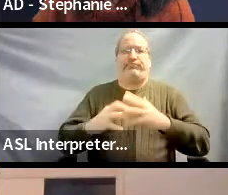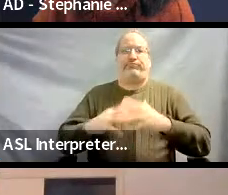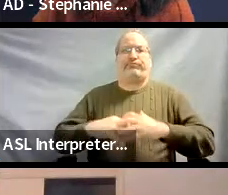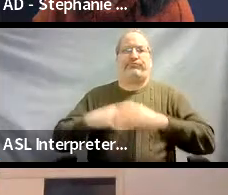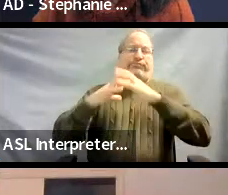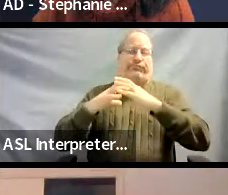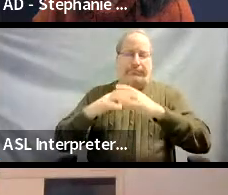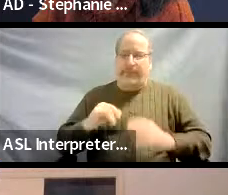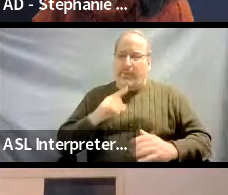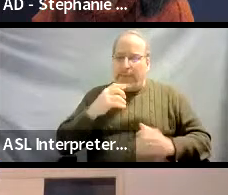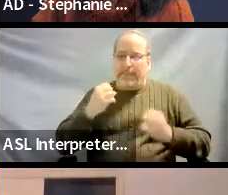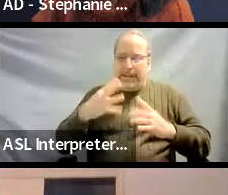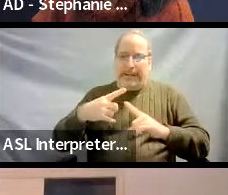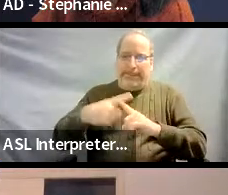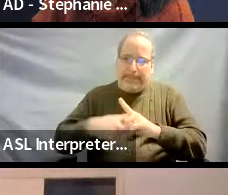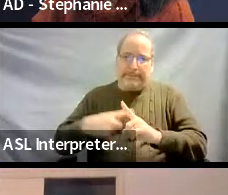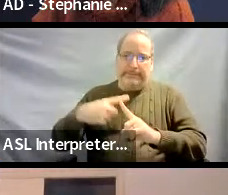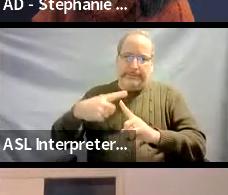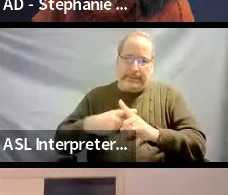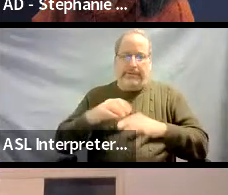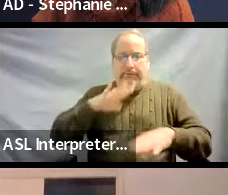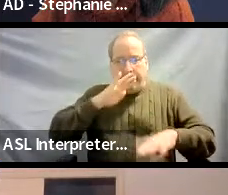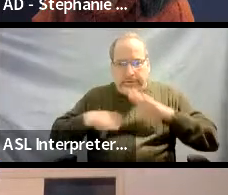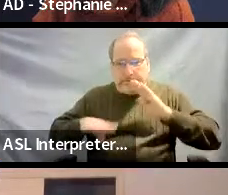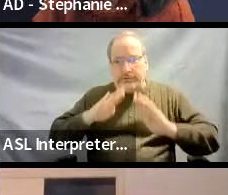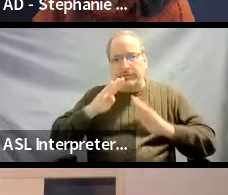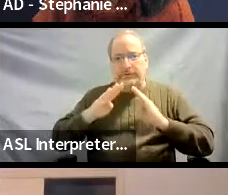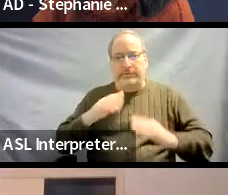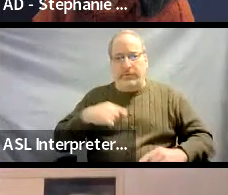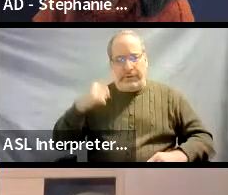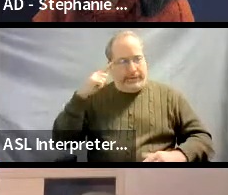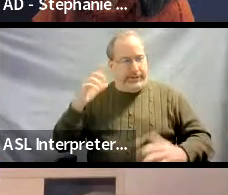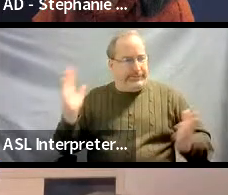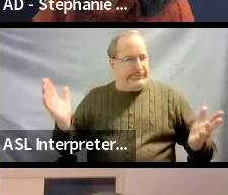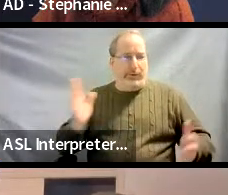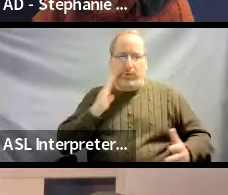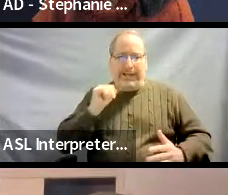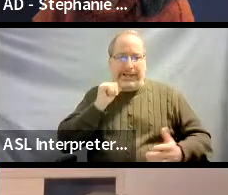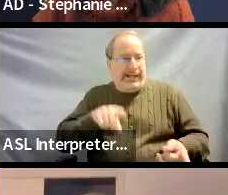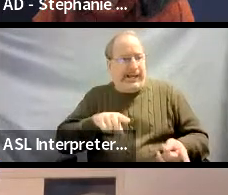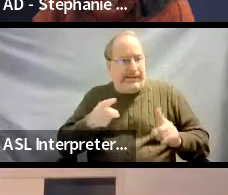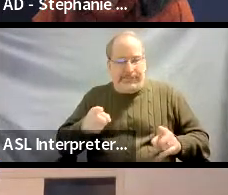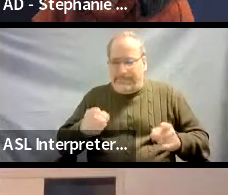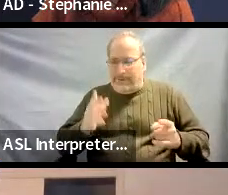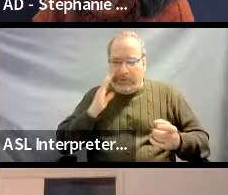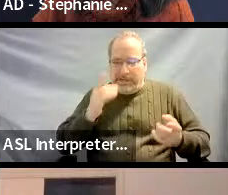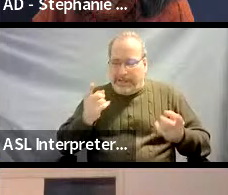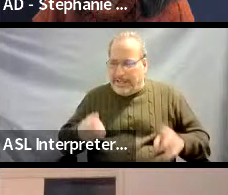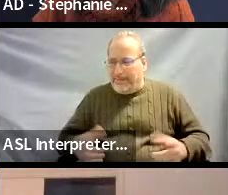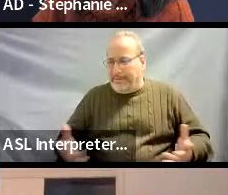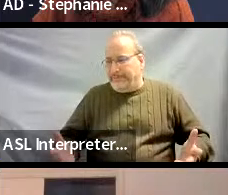was months and months of frustration. We thought it was dead for a while. It wasn't going to happen at all. And so